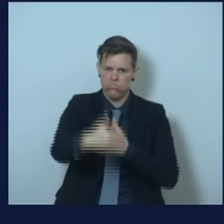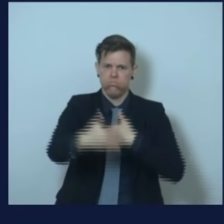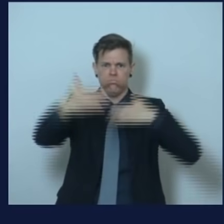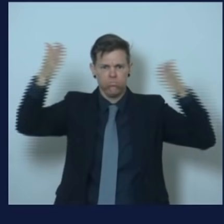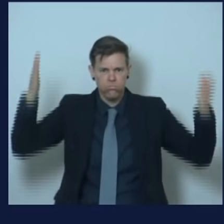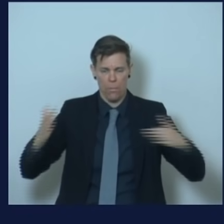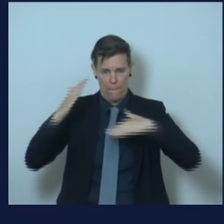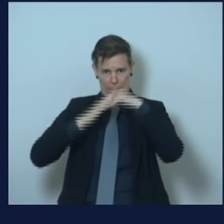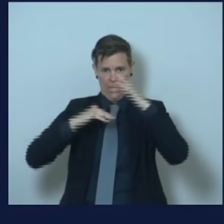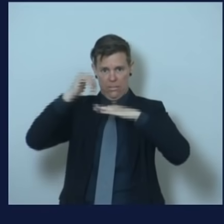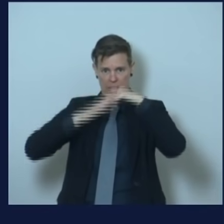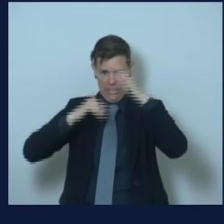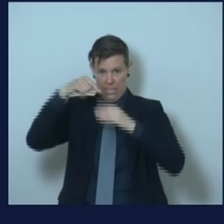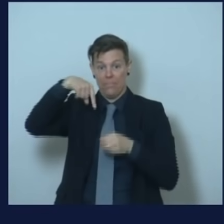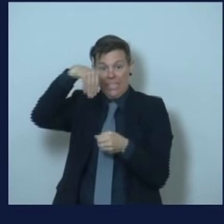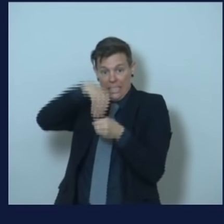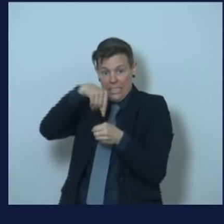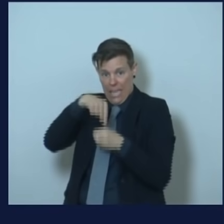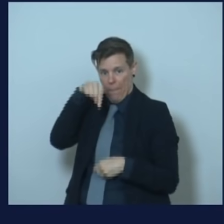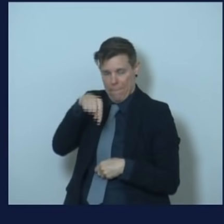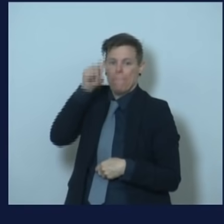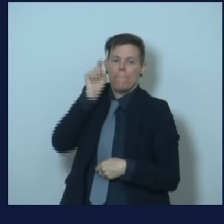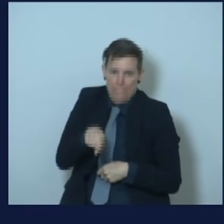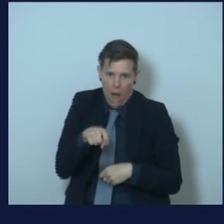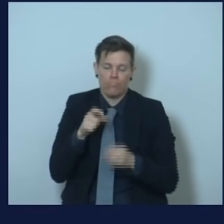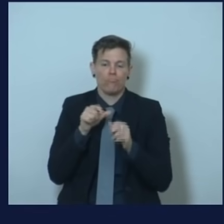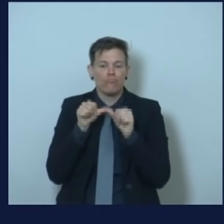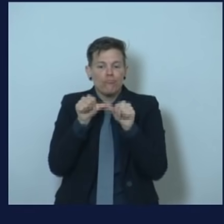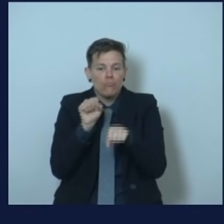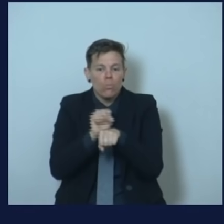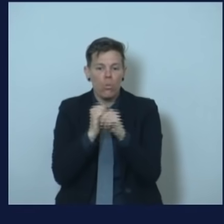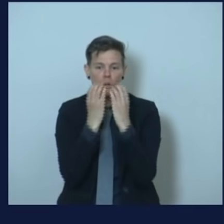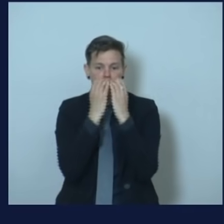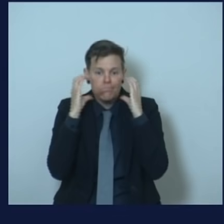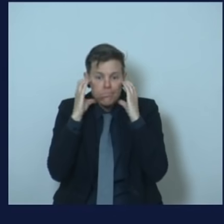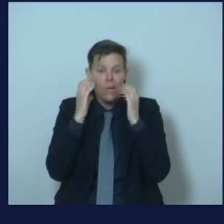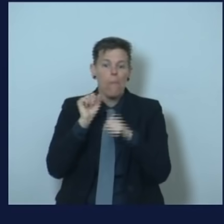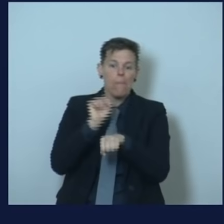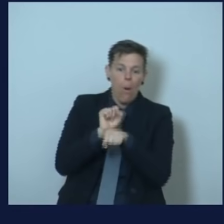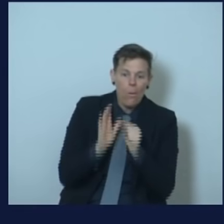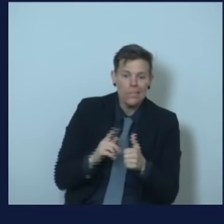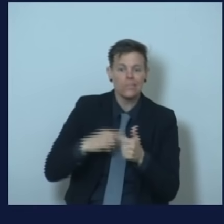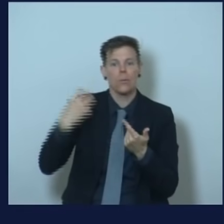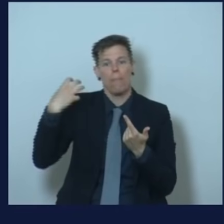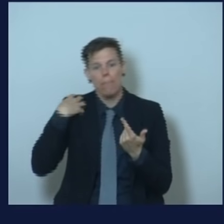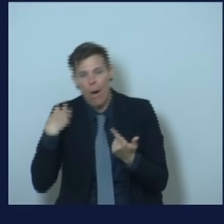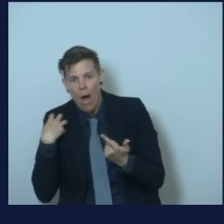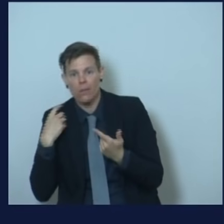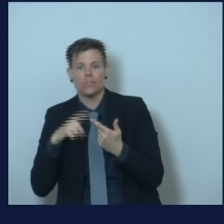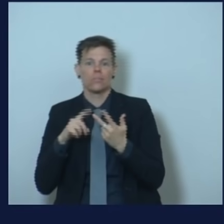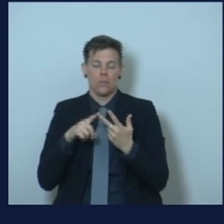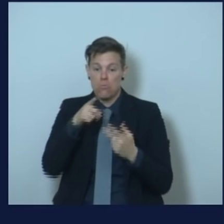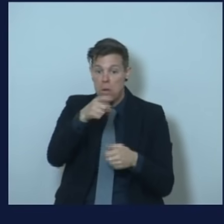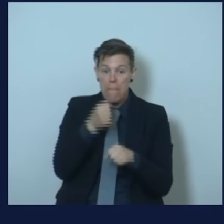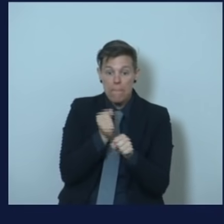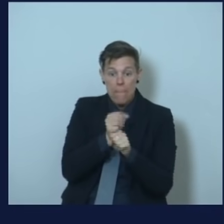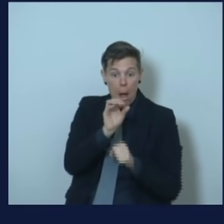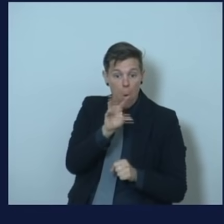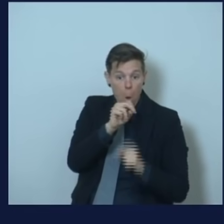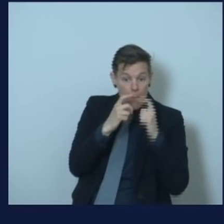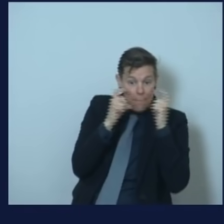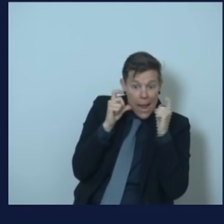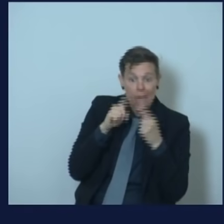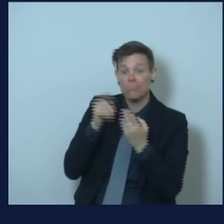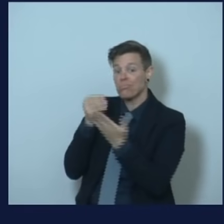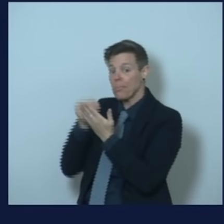wear face coverings. They can be do it yourself if you're a business that has access to other